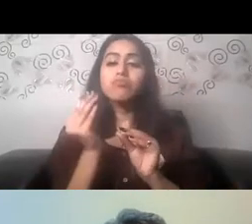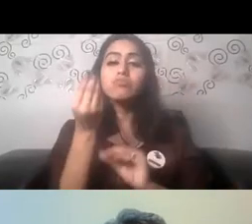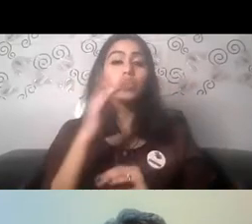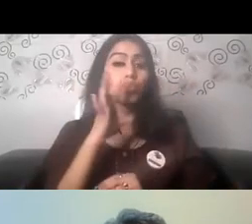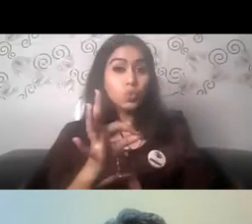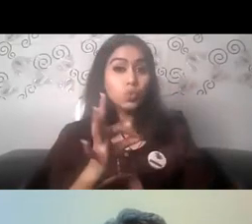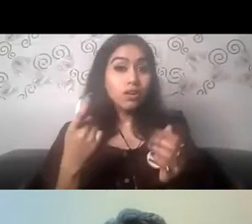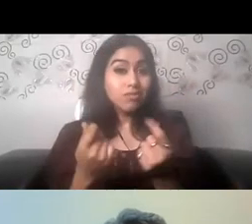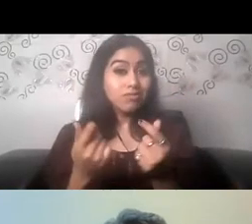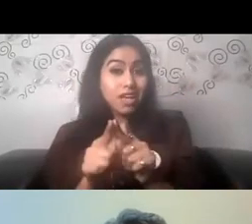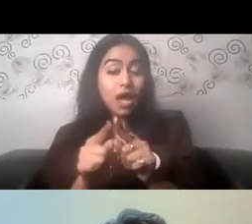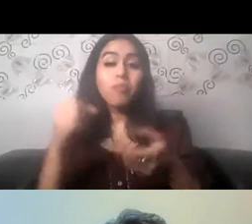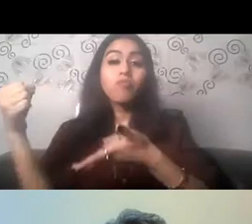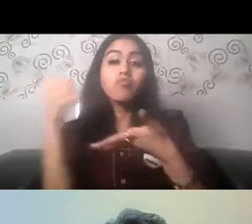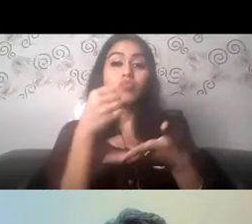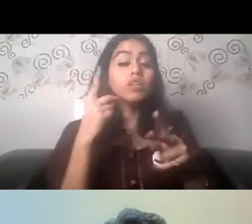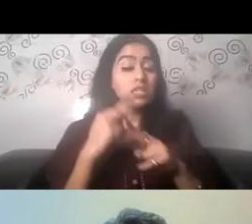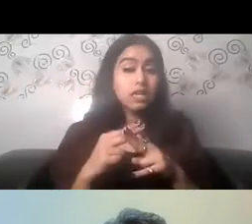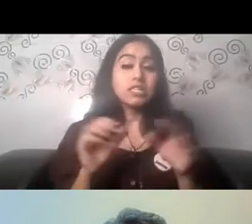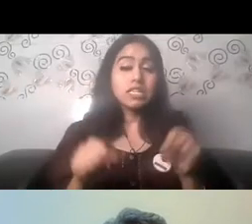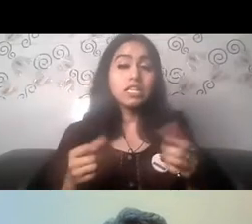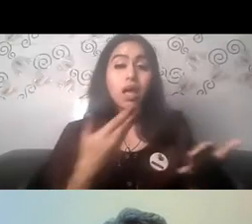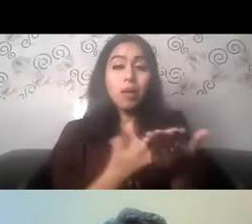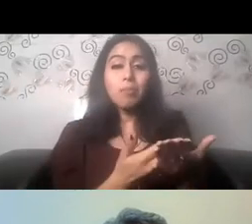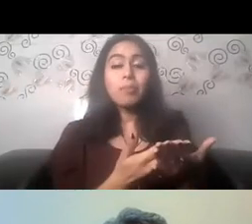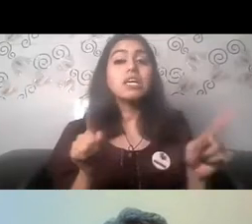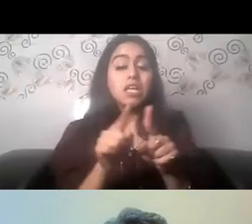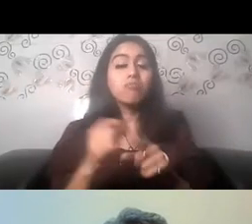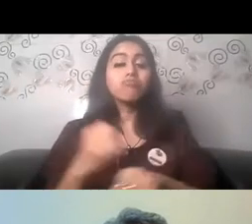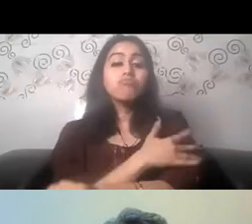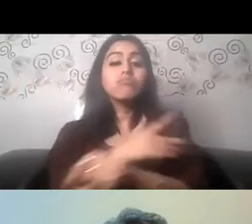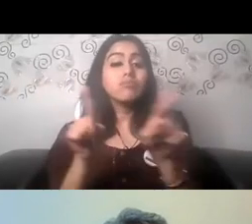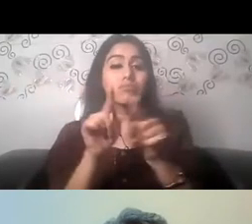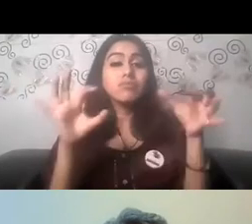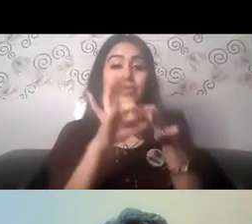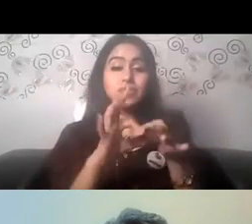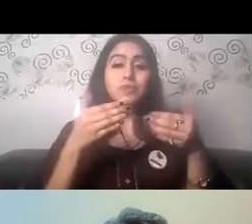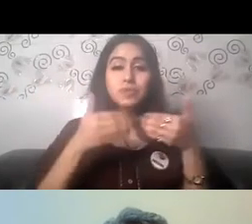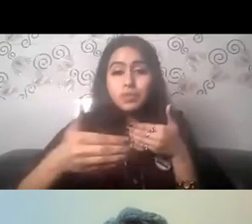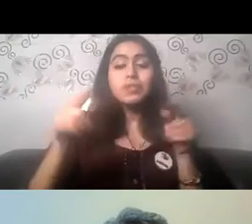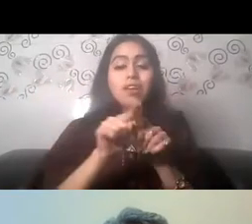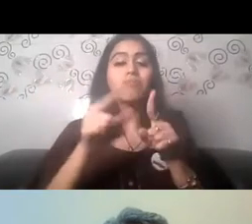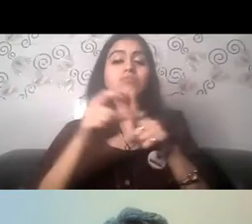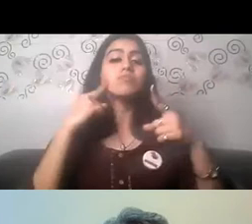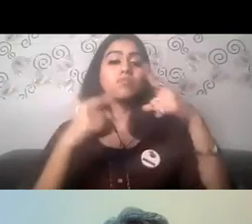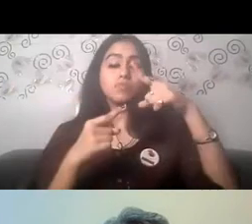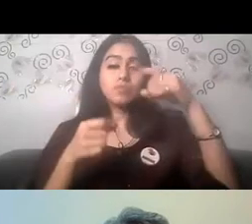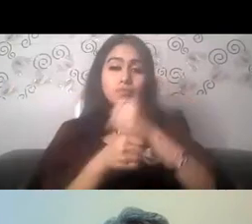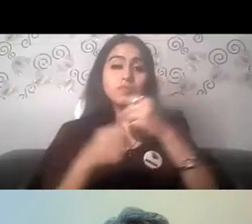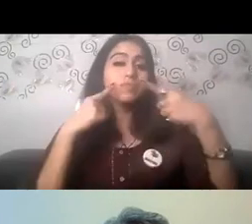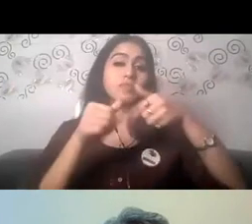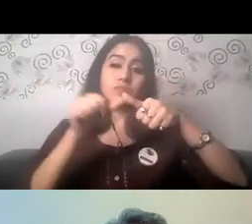money funding will be applied to the aspirational goals of that digital strategy.